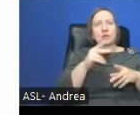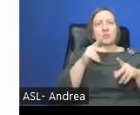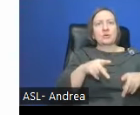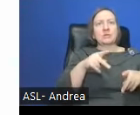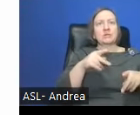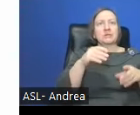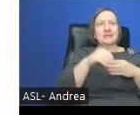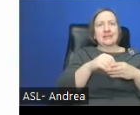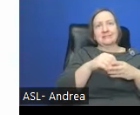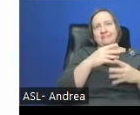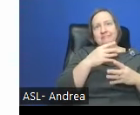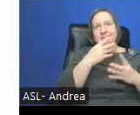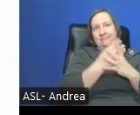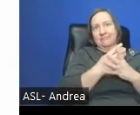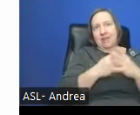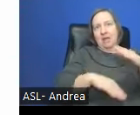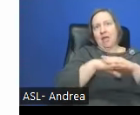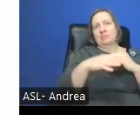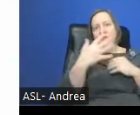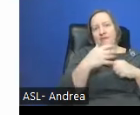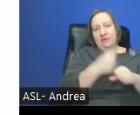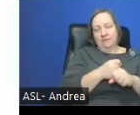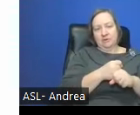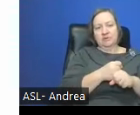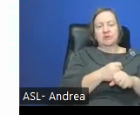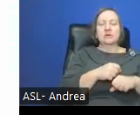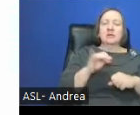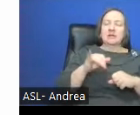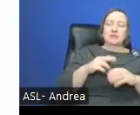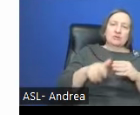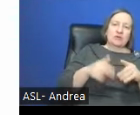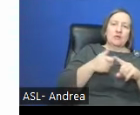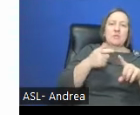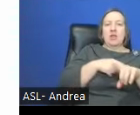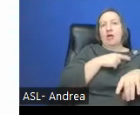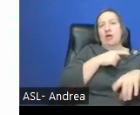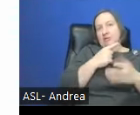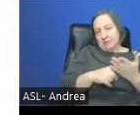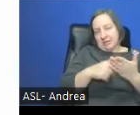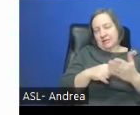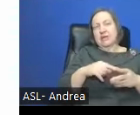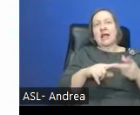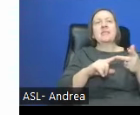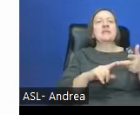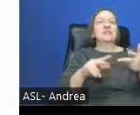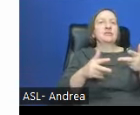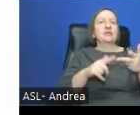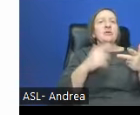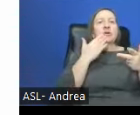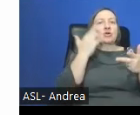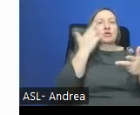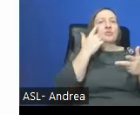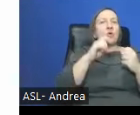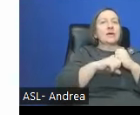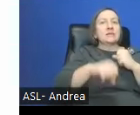years. And there's another footnote there. This was a result of a long discussion we had in the subcommittee. And then subsection 3 is good cause for extending the